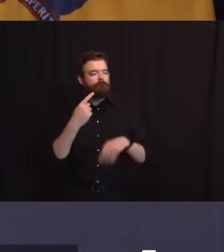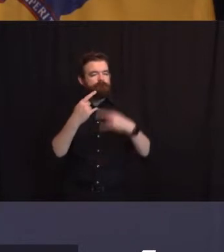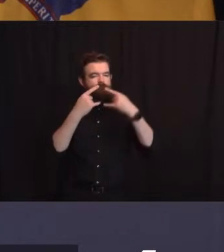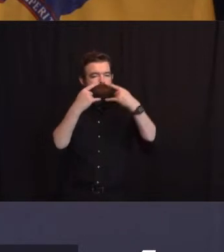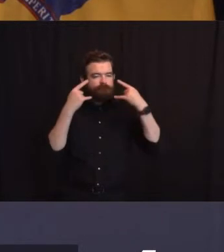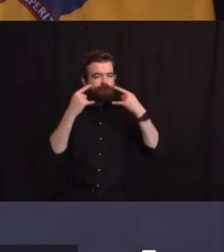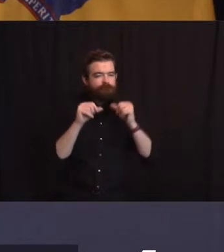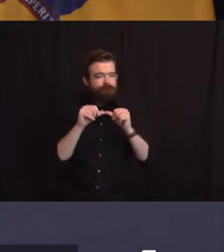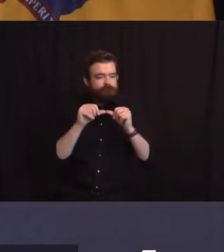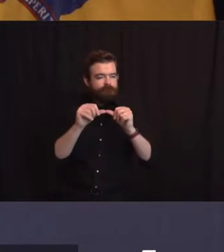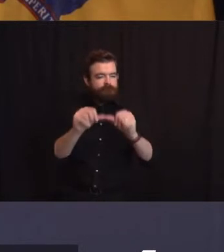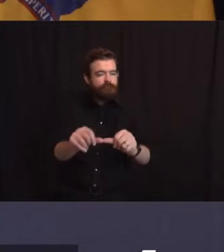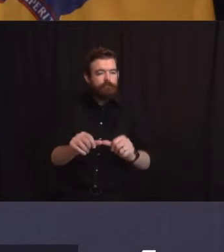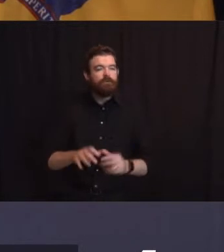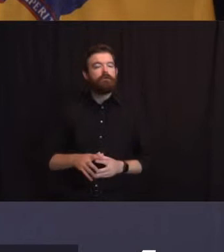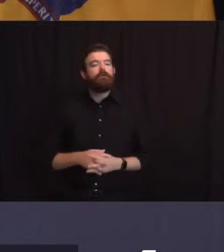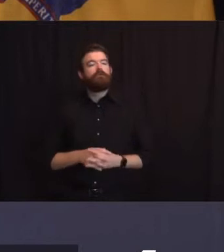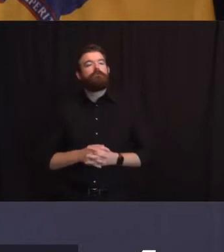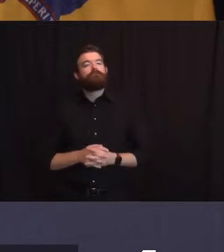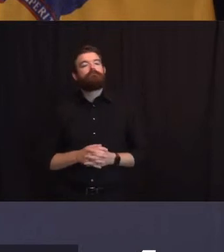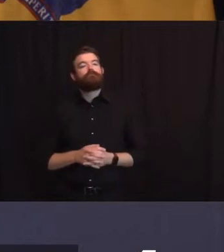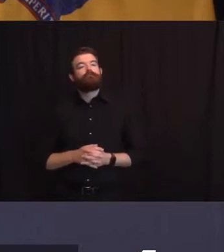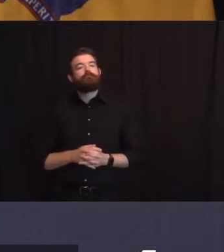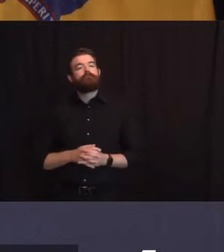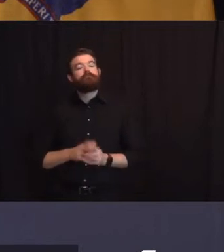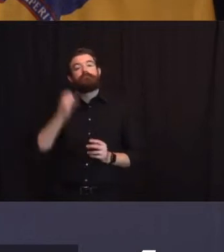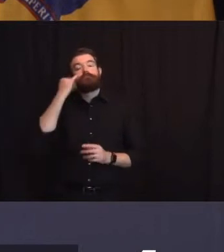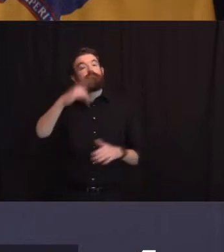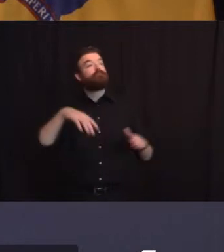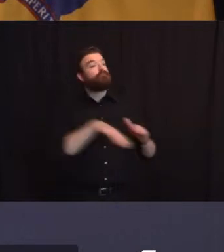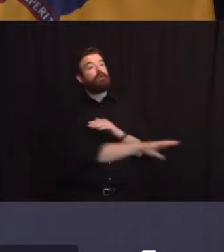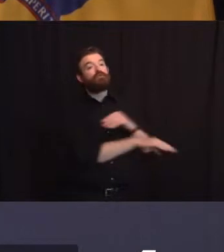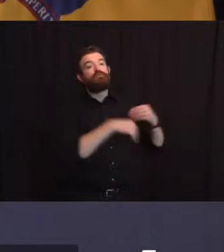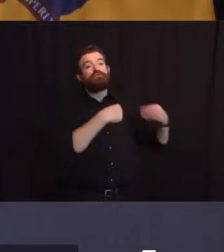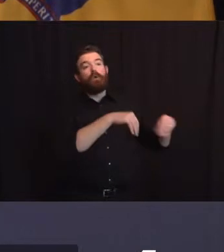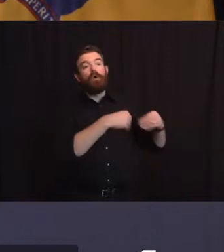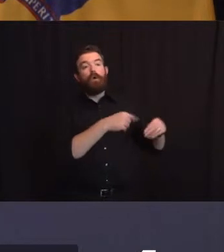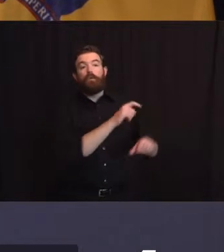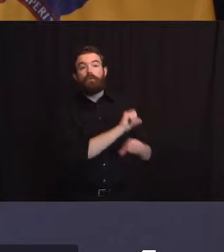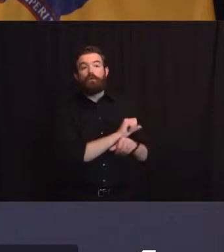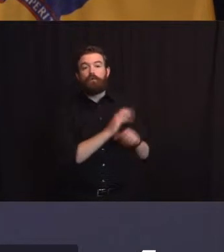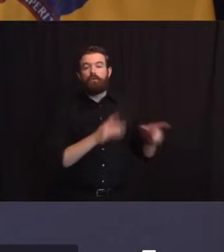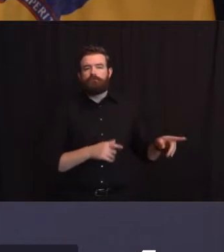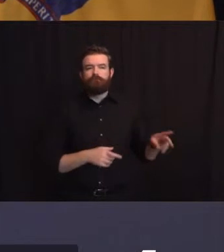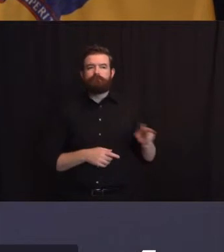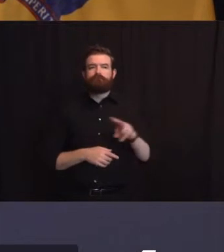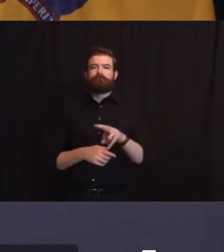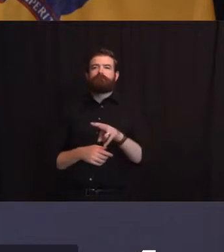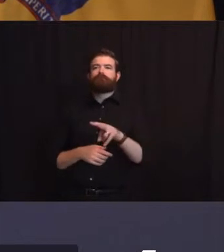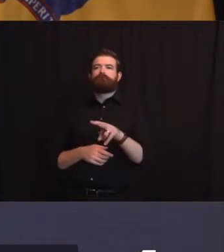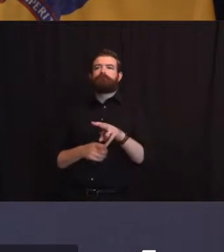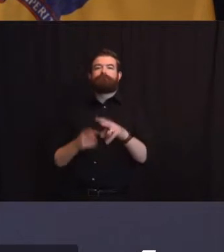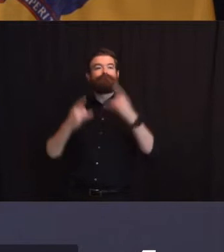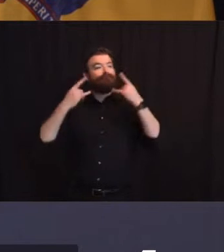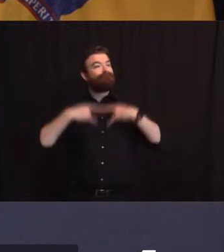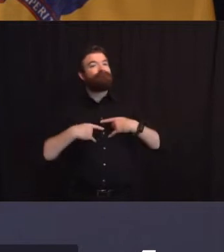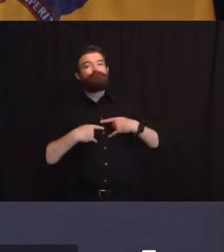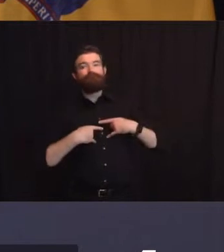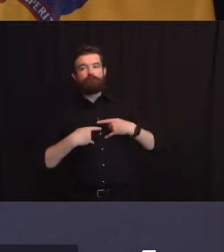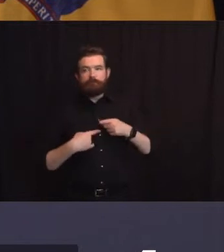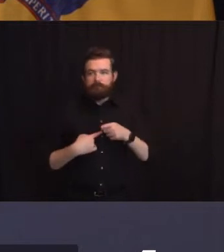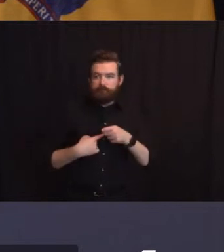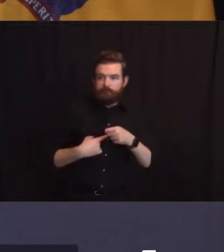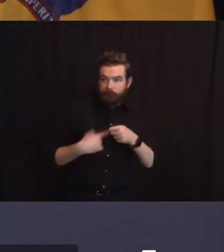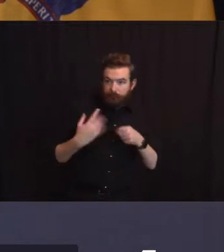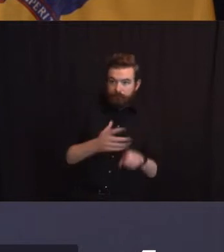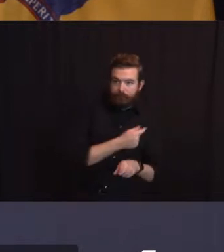out who's vaccinated versus who's not, to a place, I hope sooner than later, where, again, these are